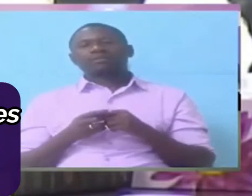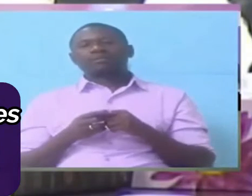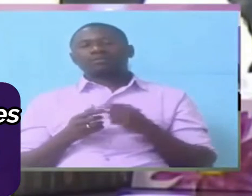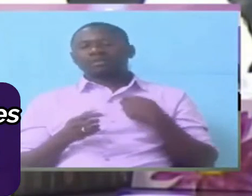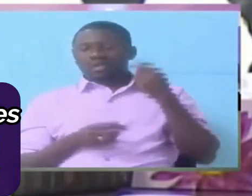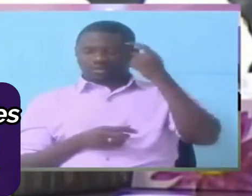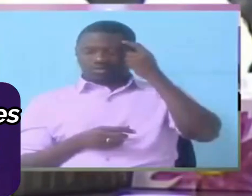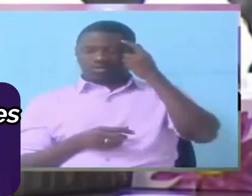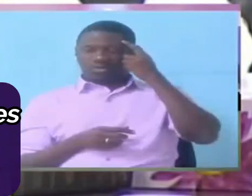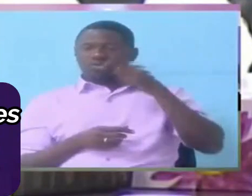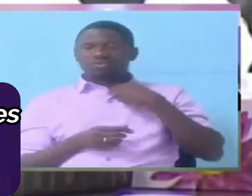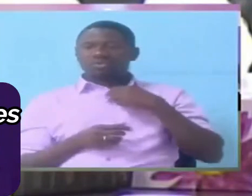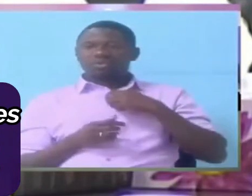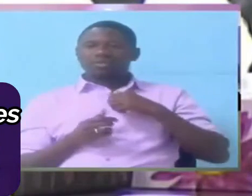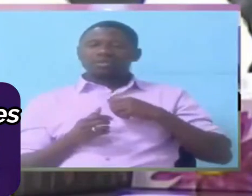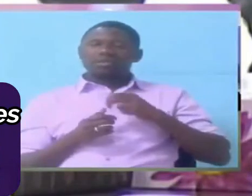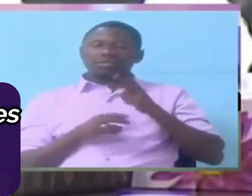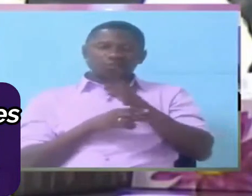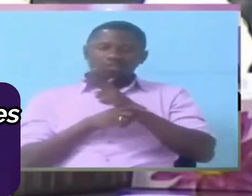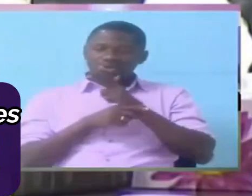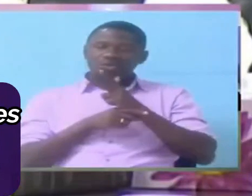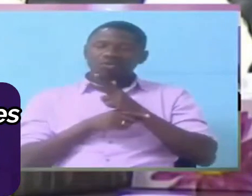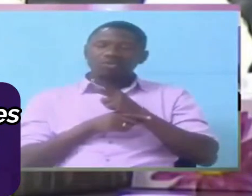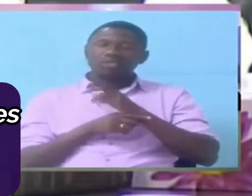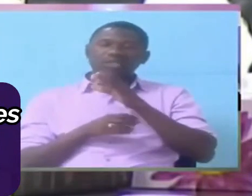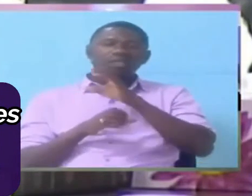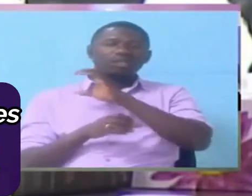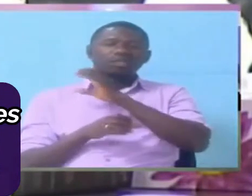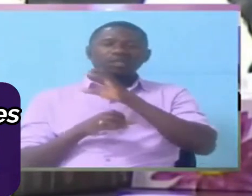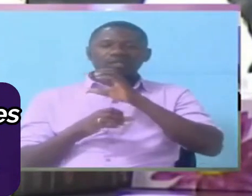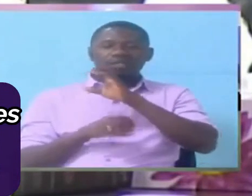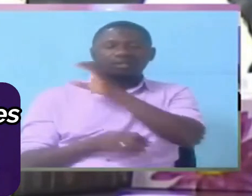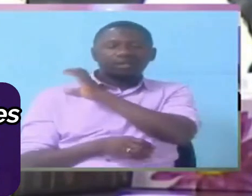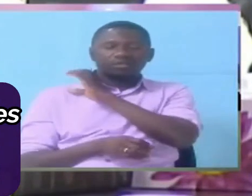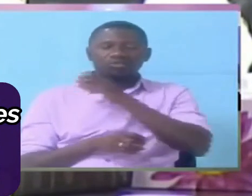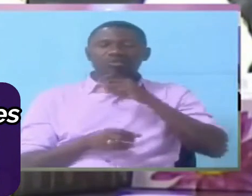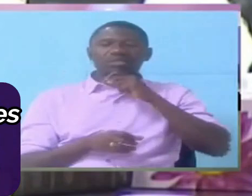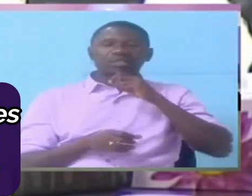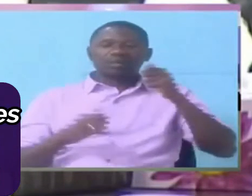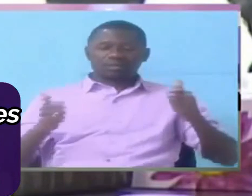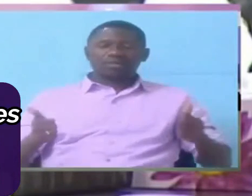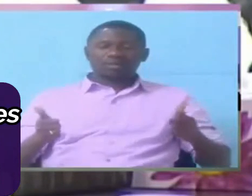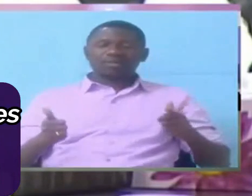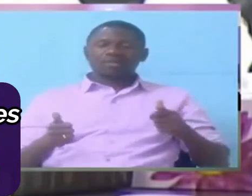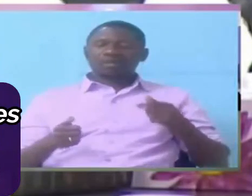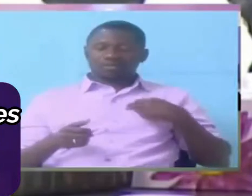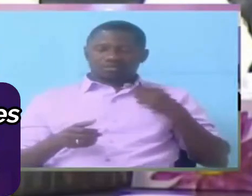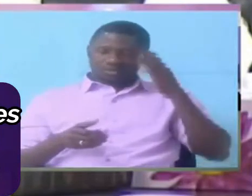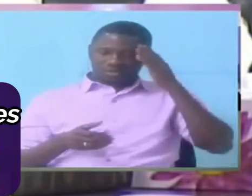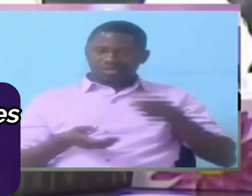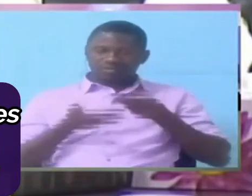longo amanke security council chairman da the vice president la. Oh, I know. He gave that role to the vice president. Nungule